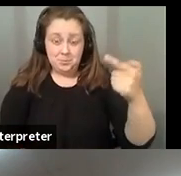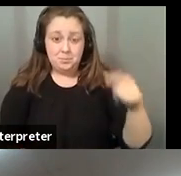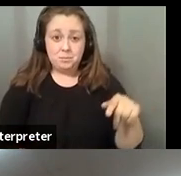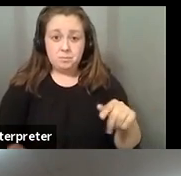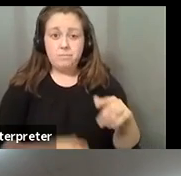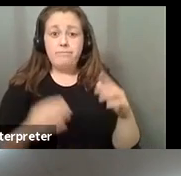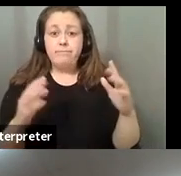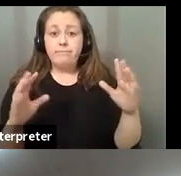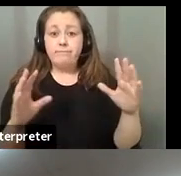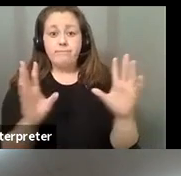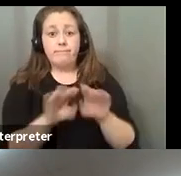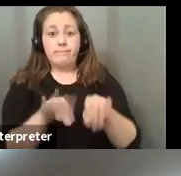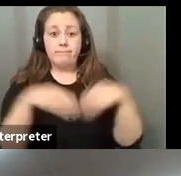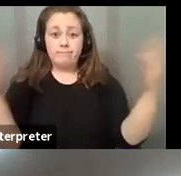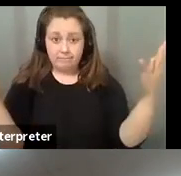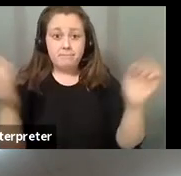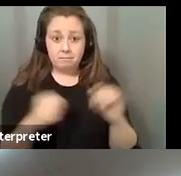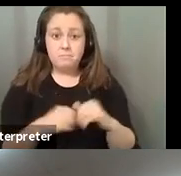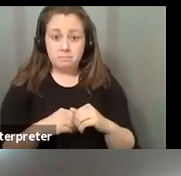like to call the meeting to order.